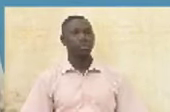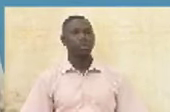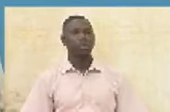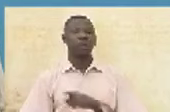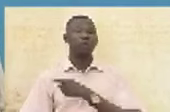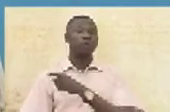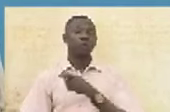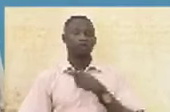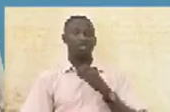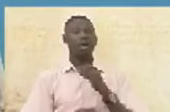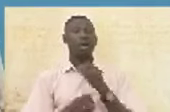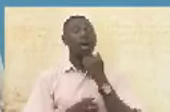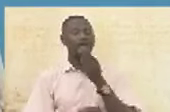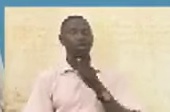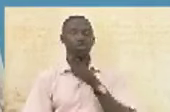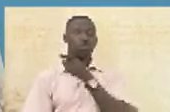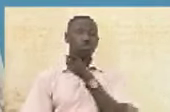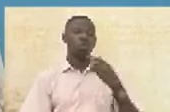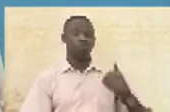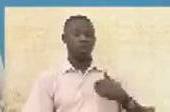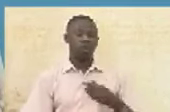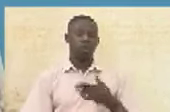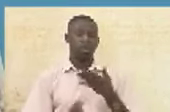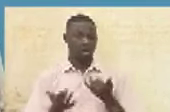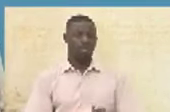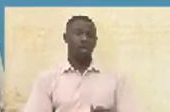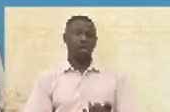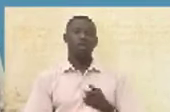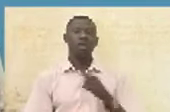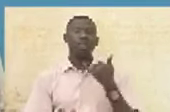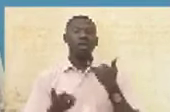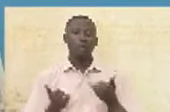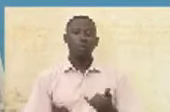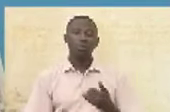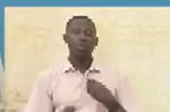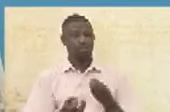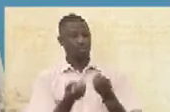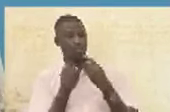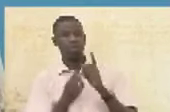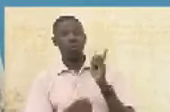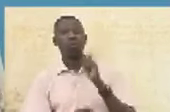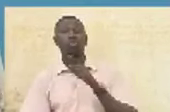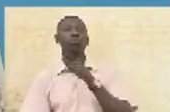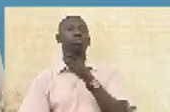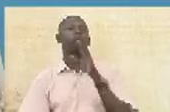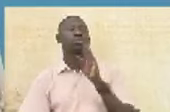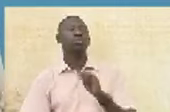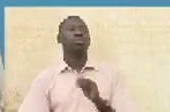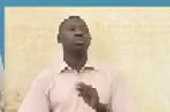You people, you are here. Now you have to tell us what you did.